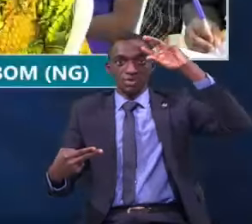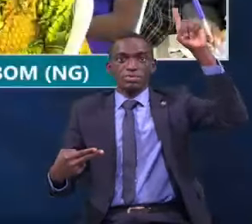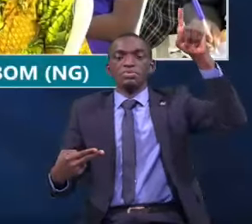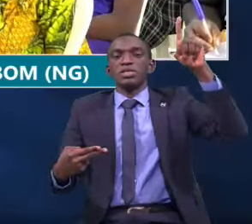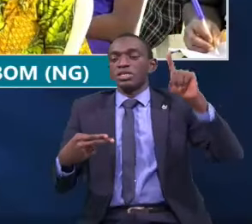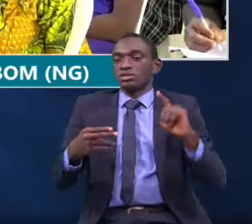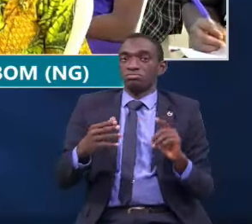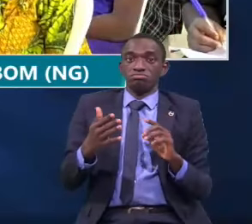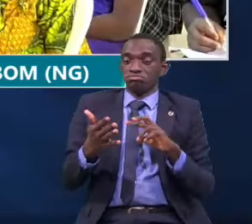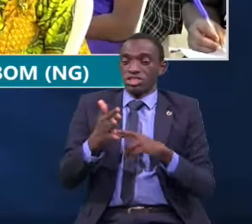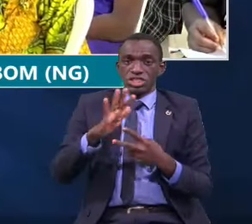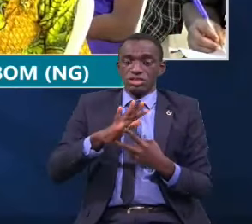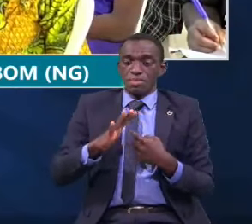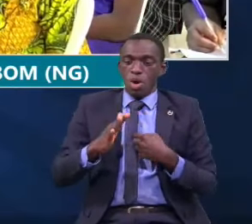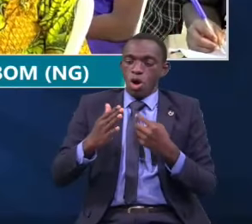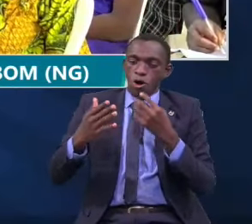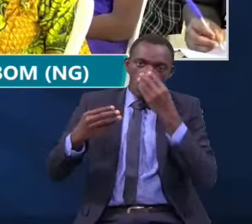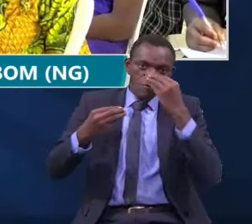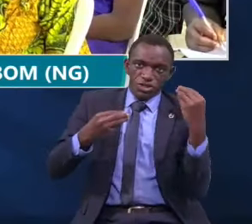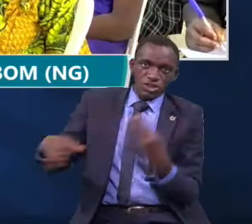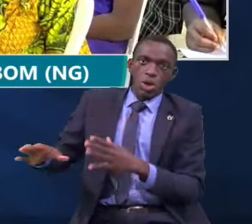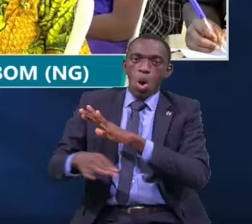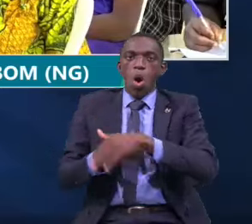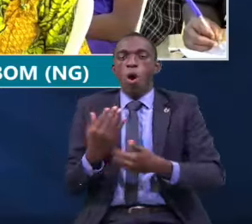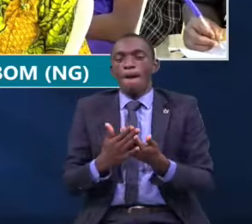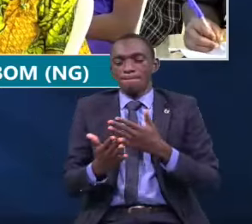Forsaking all my weakness, I trust him.